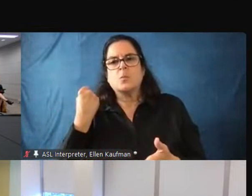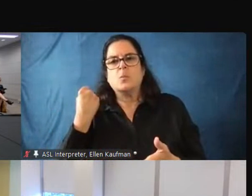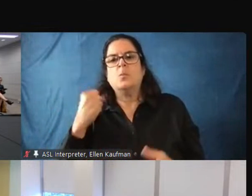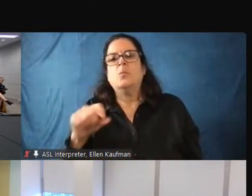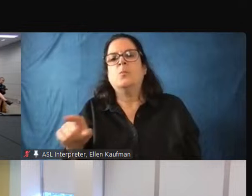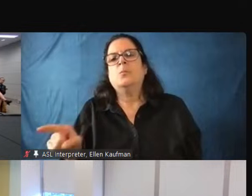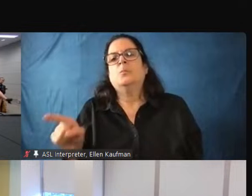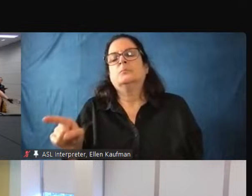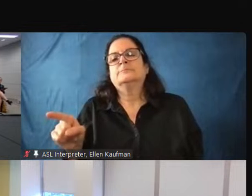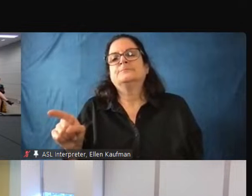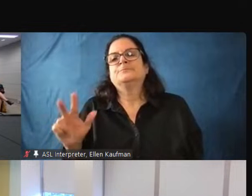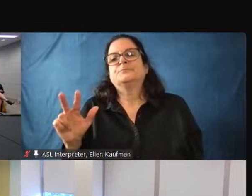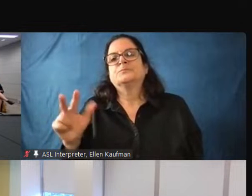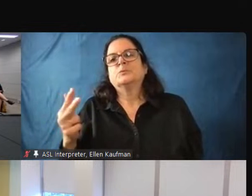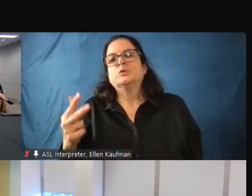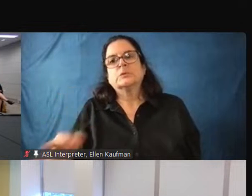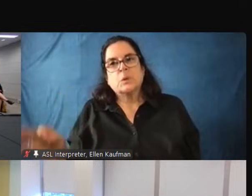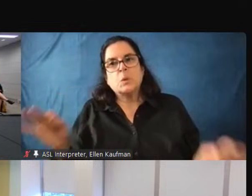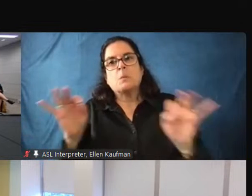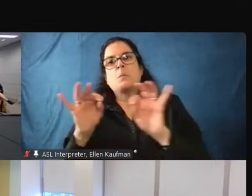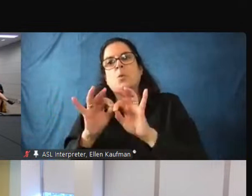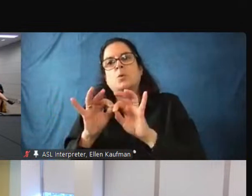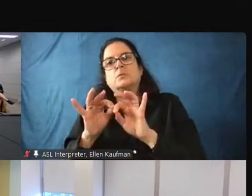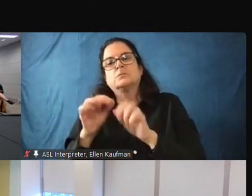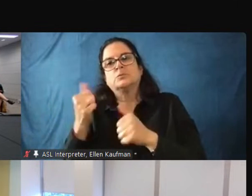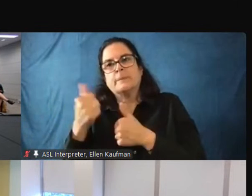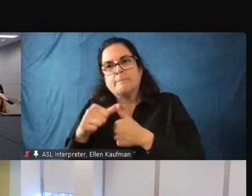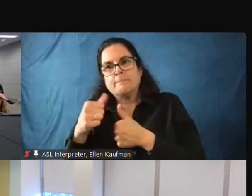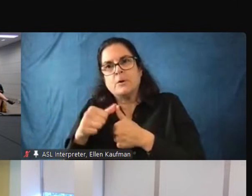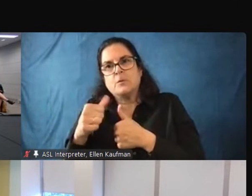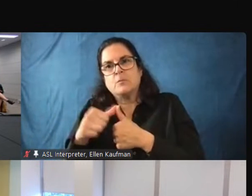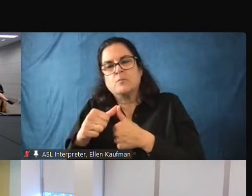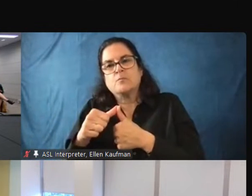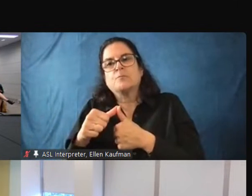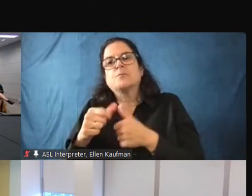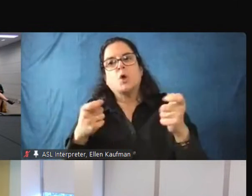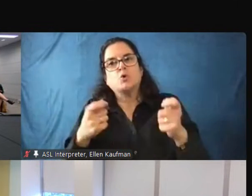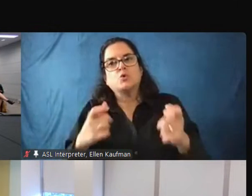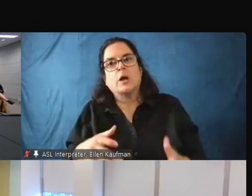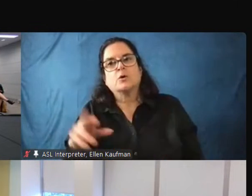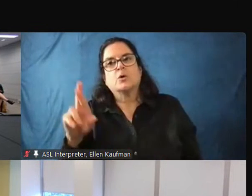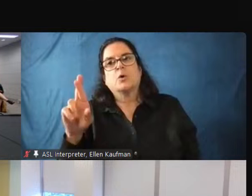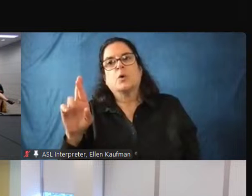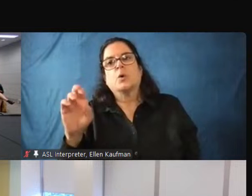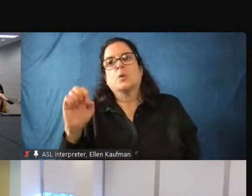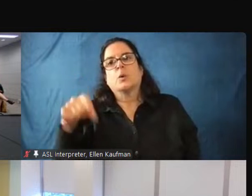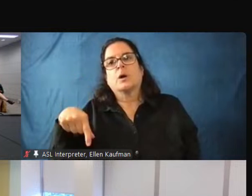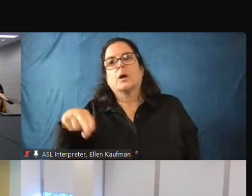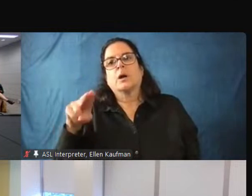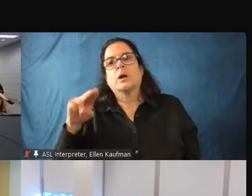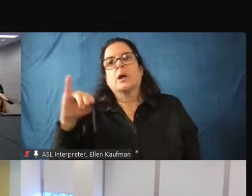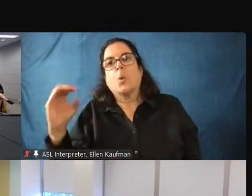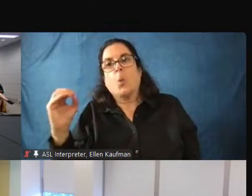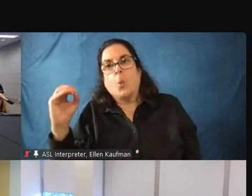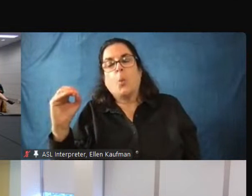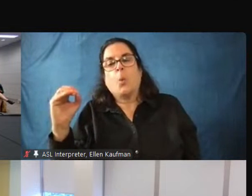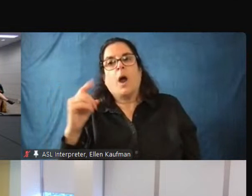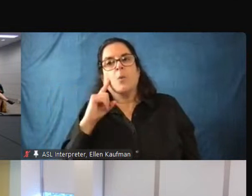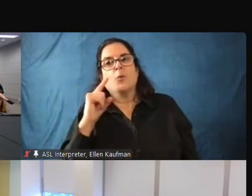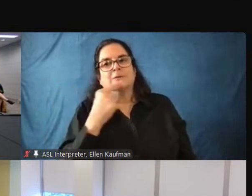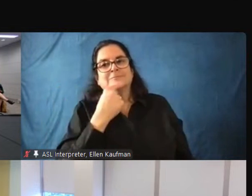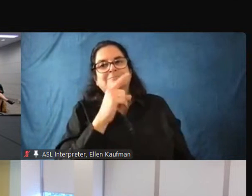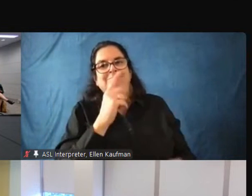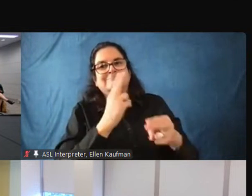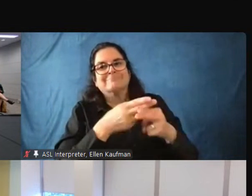study, and that I think is important to remember, and Director McQuayle, I will point to you because you and I have had some very interesting